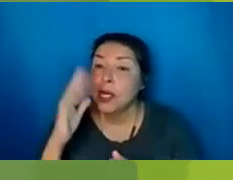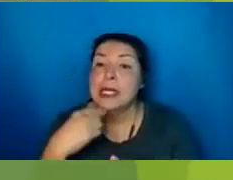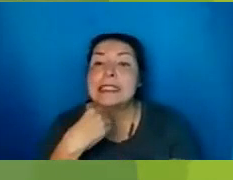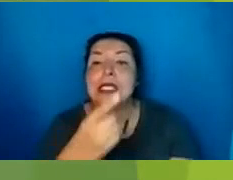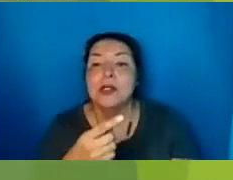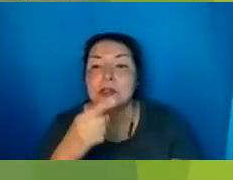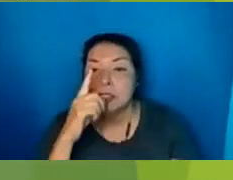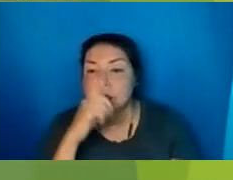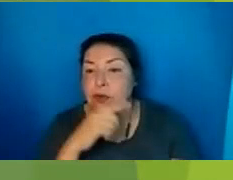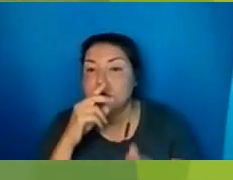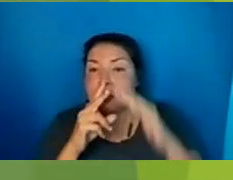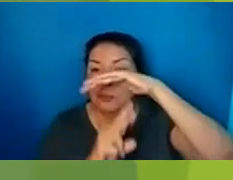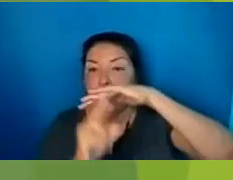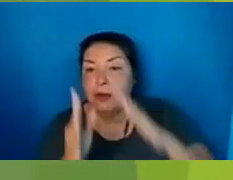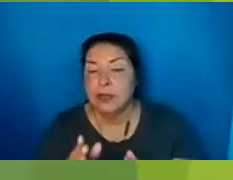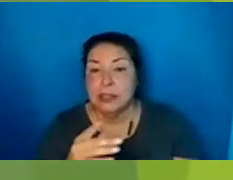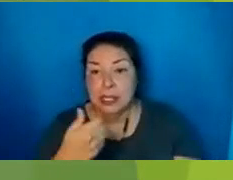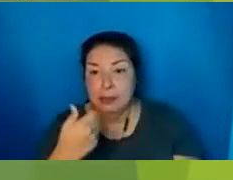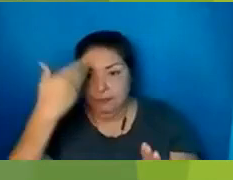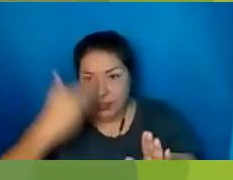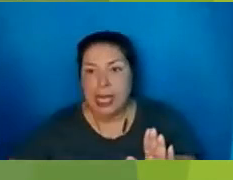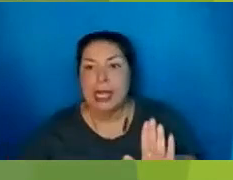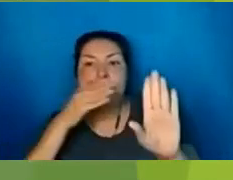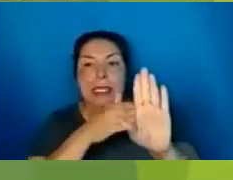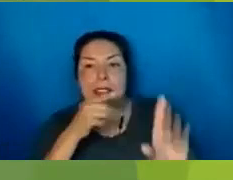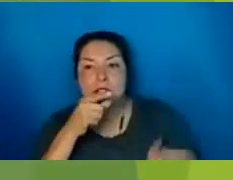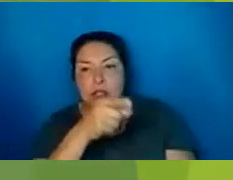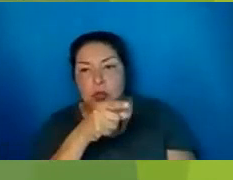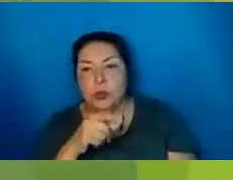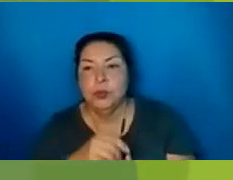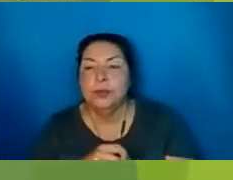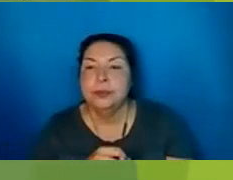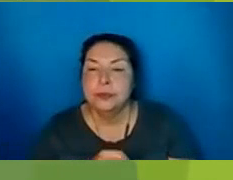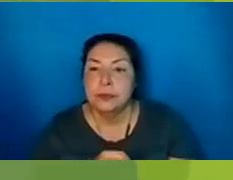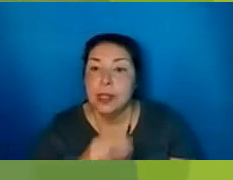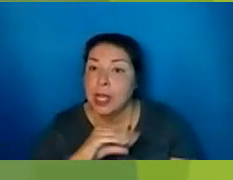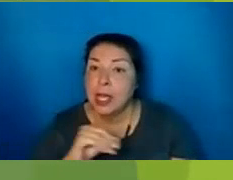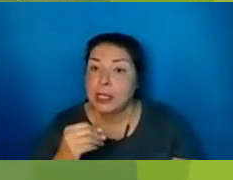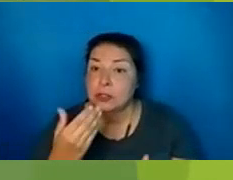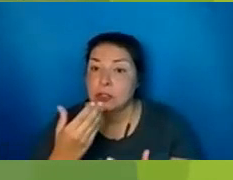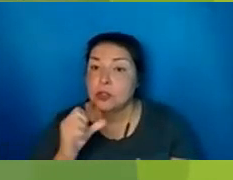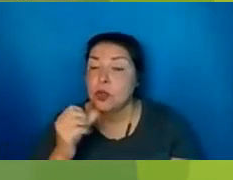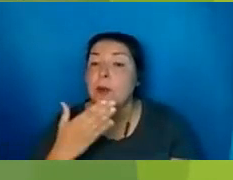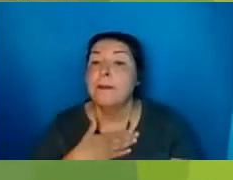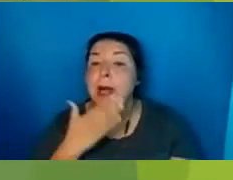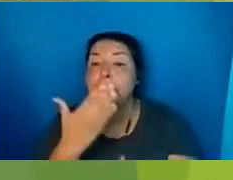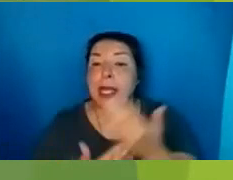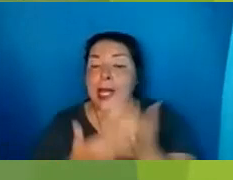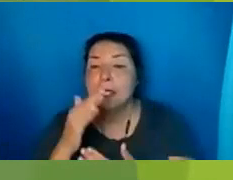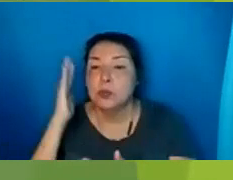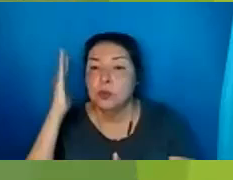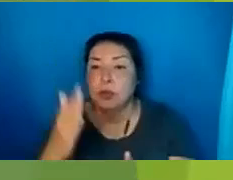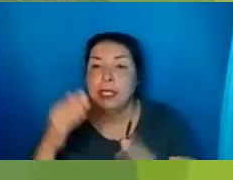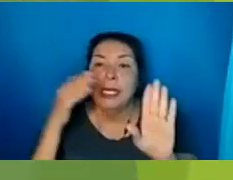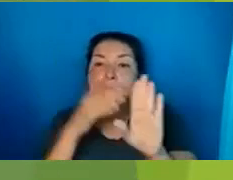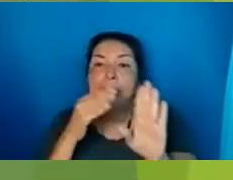false prophets, I am against you. And now, so my hand will be against the prophets who